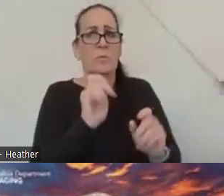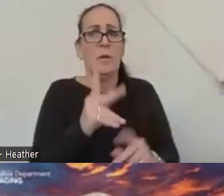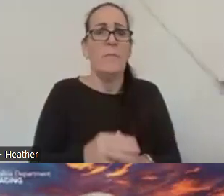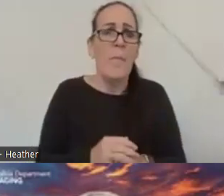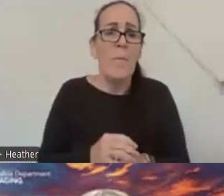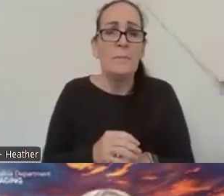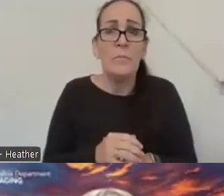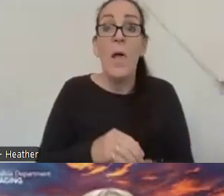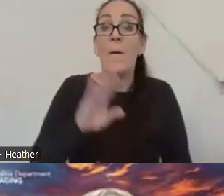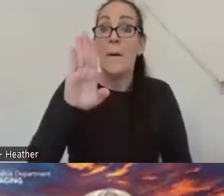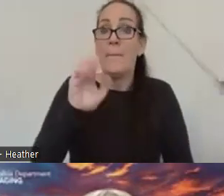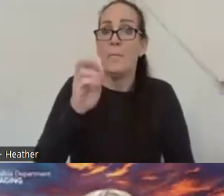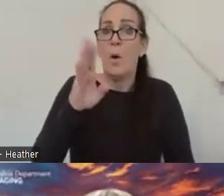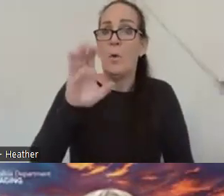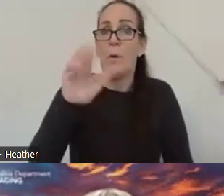Barbara. All right, Barbara.